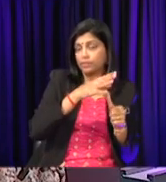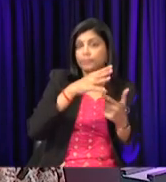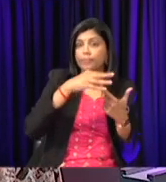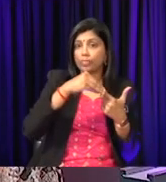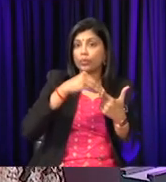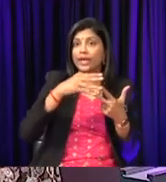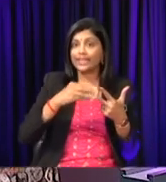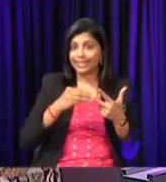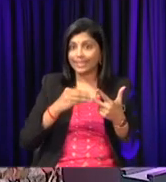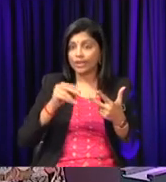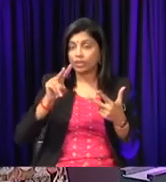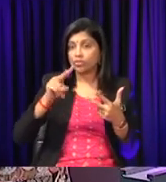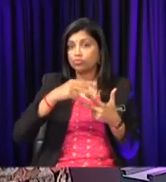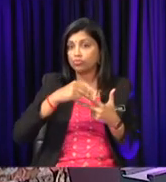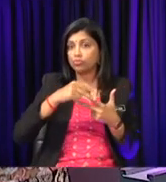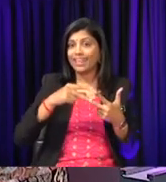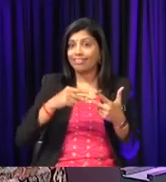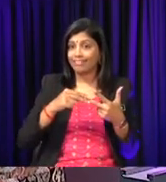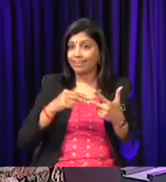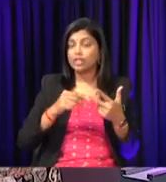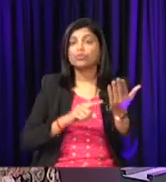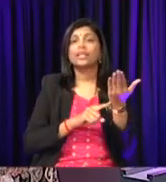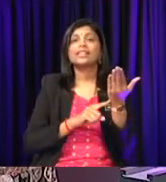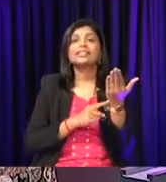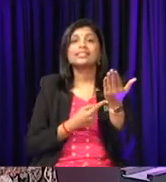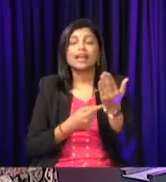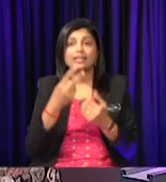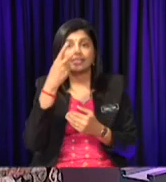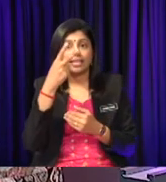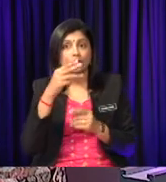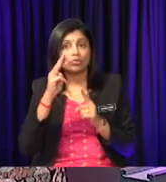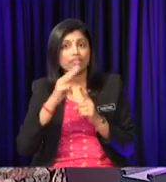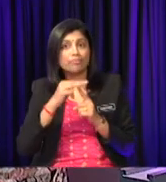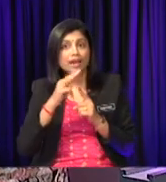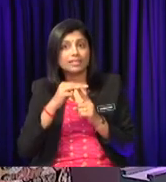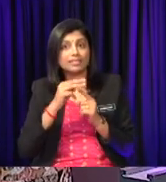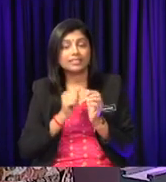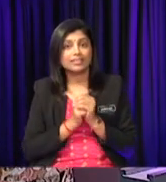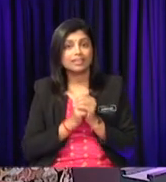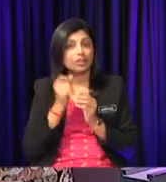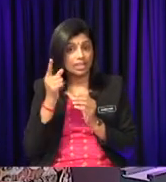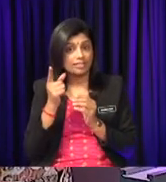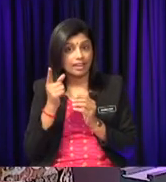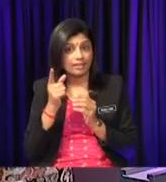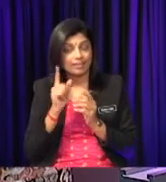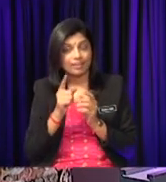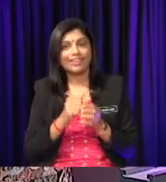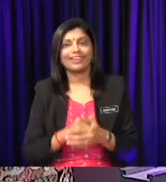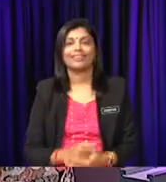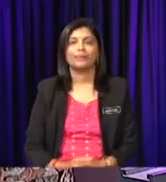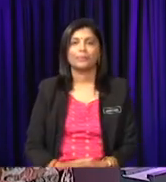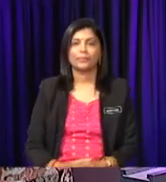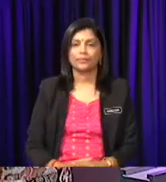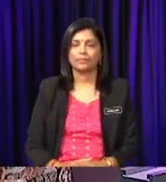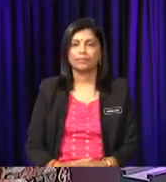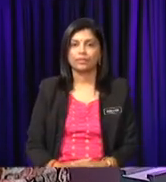get right back to what you mentioned before the end of the show of just now. All right. She mentioned about an interlocutor and also